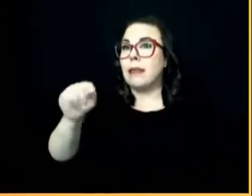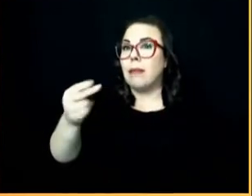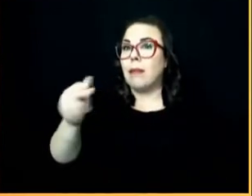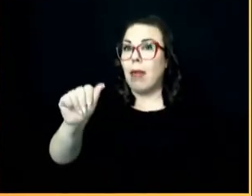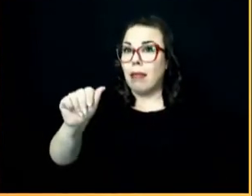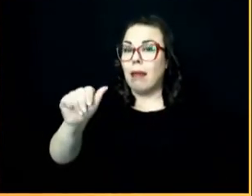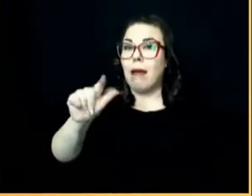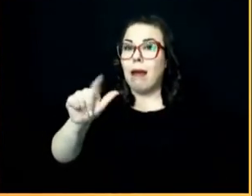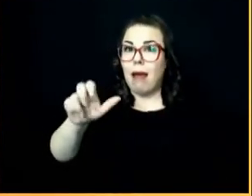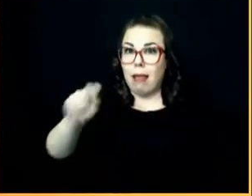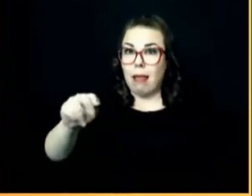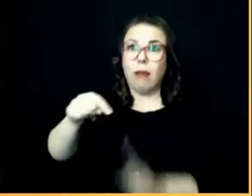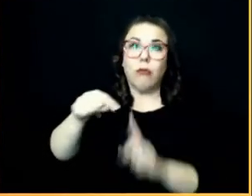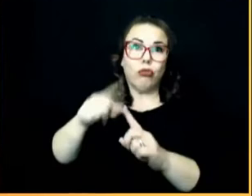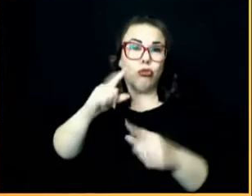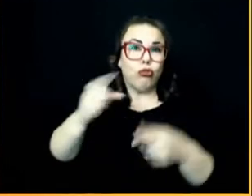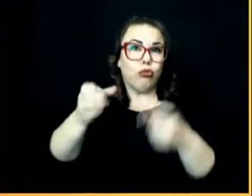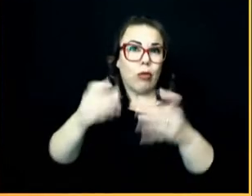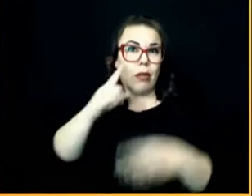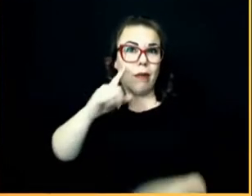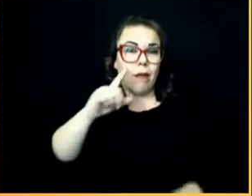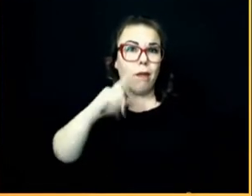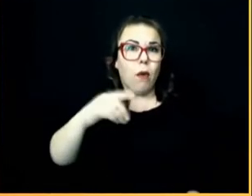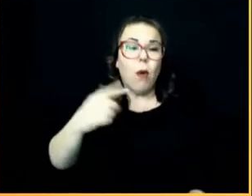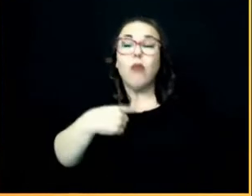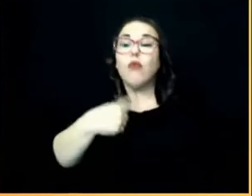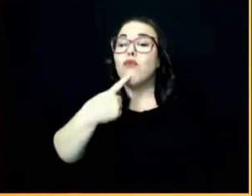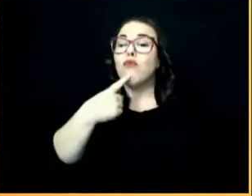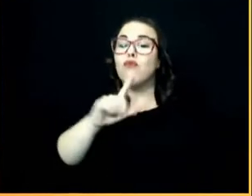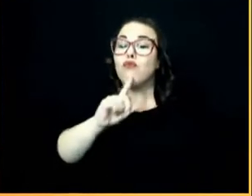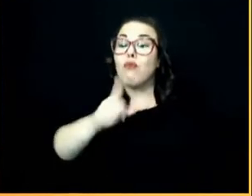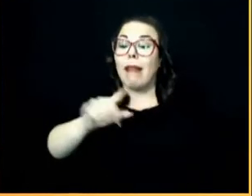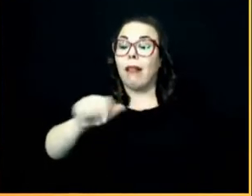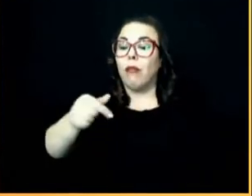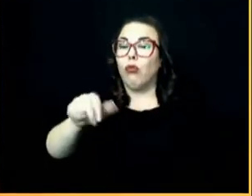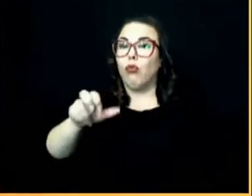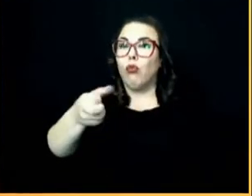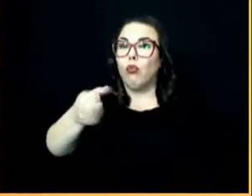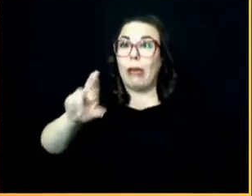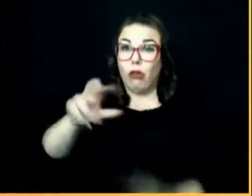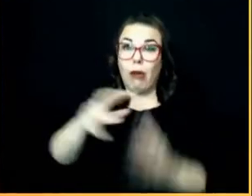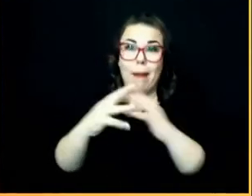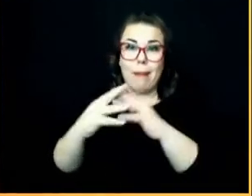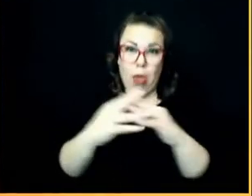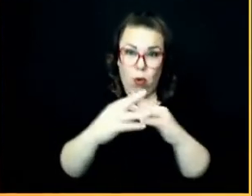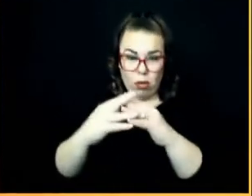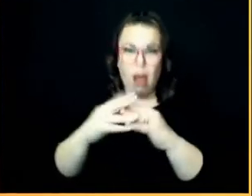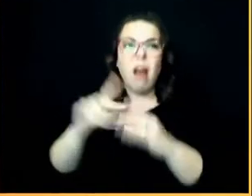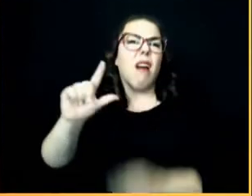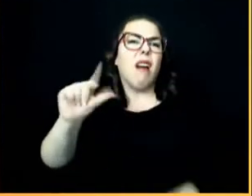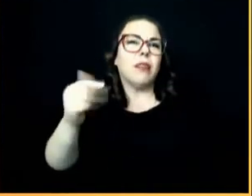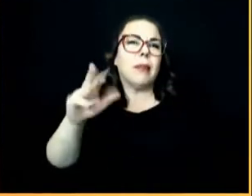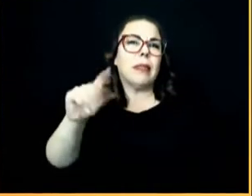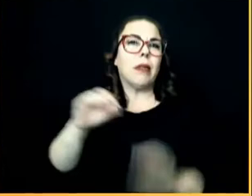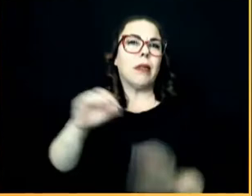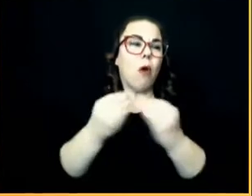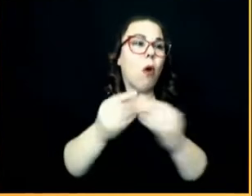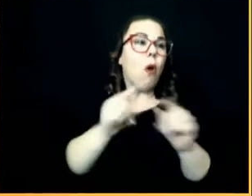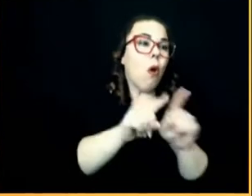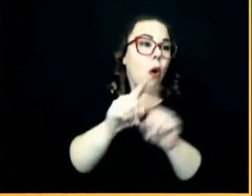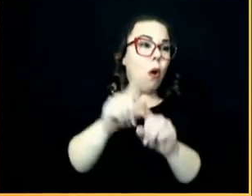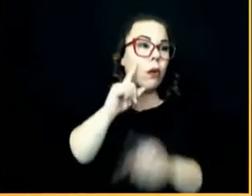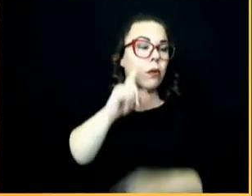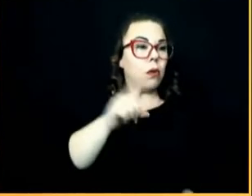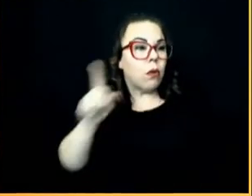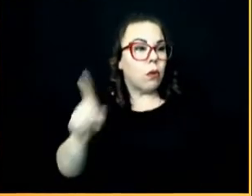America, LGBTQ Stories from Red States, and also Melania Brown, who is the sister